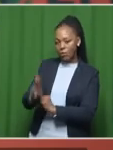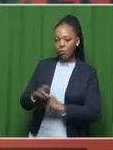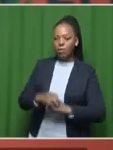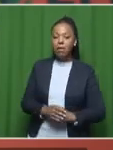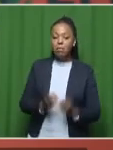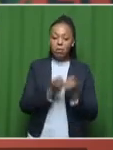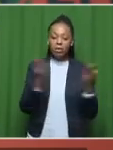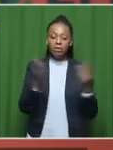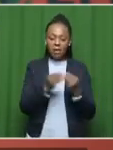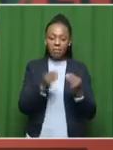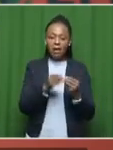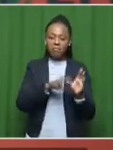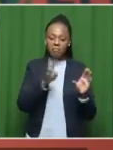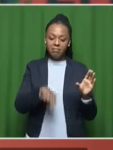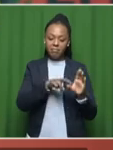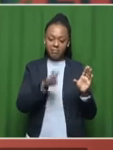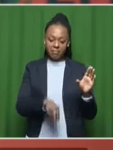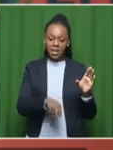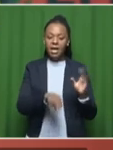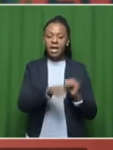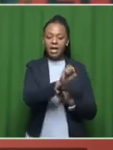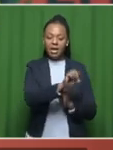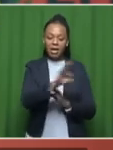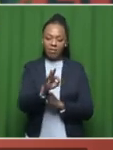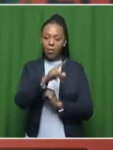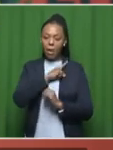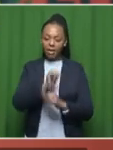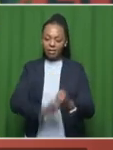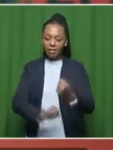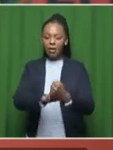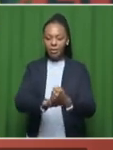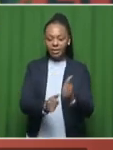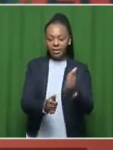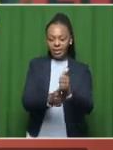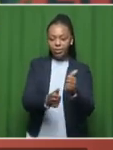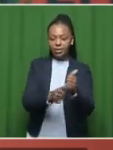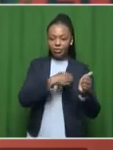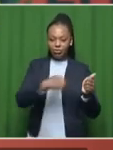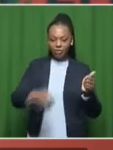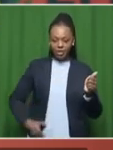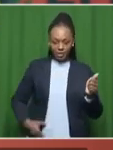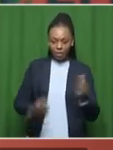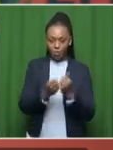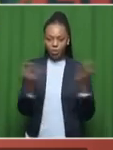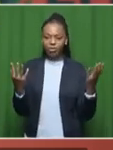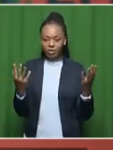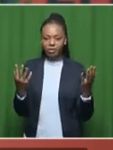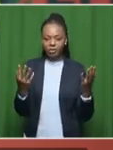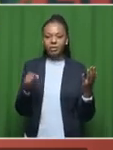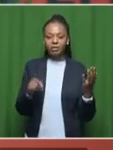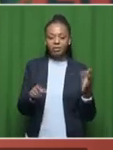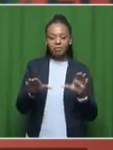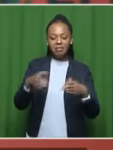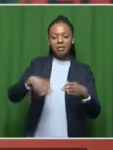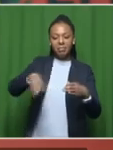because they've got their loyalty and support to the deputy president. So